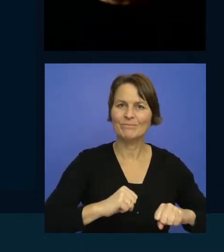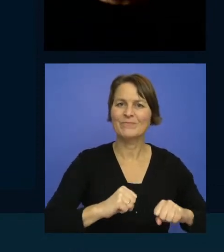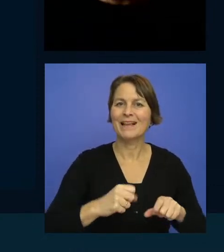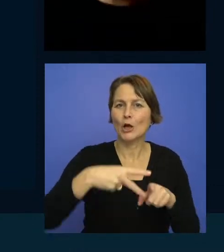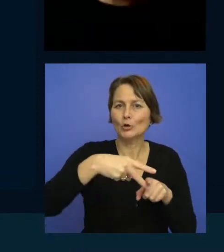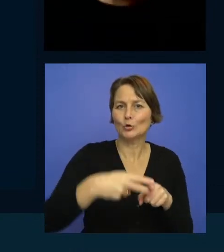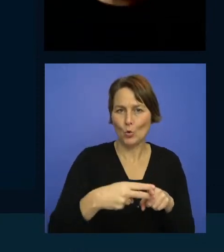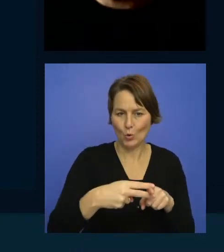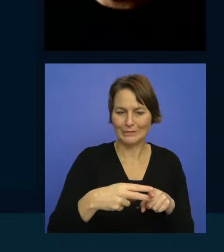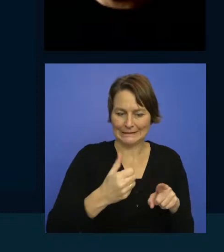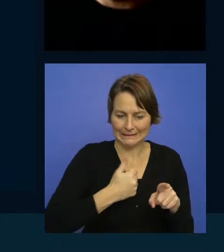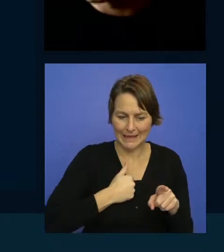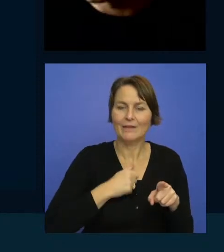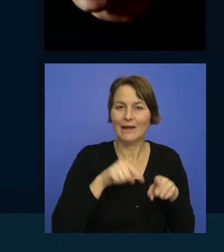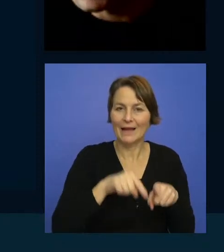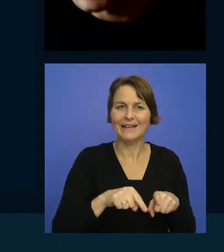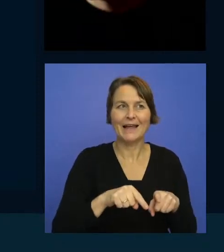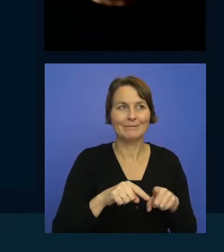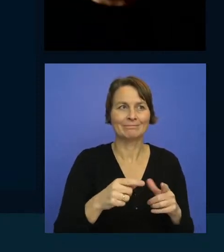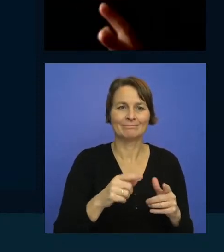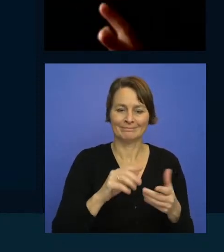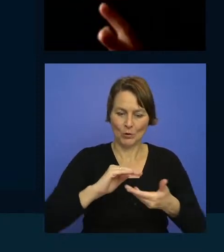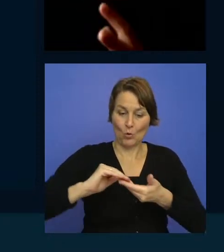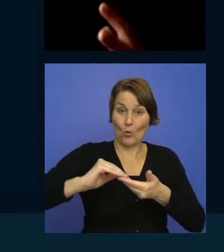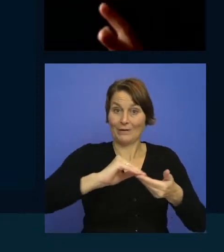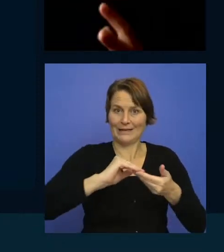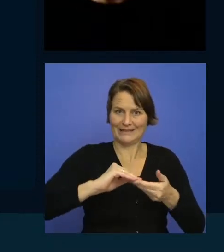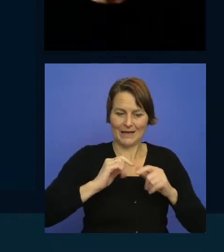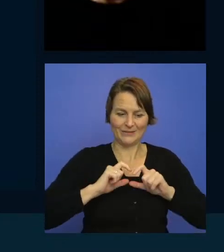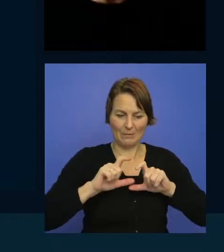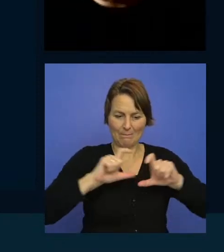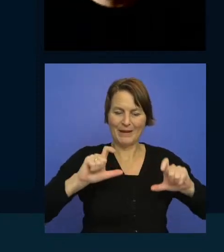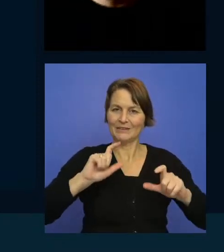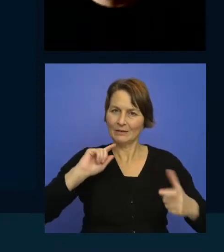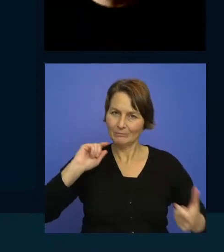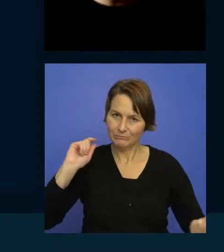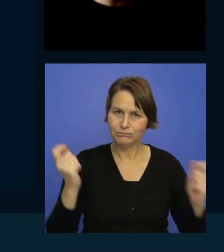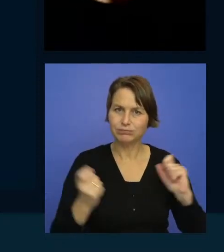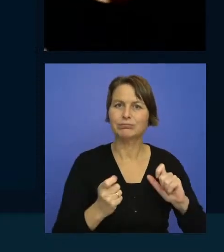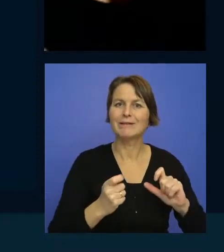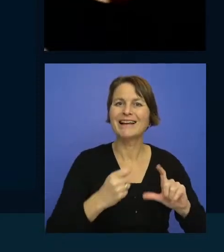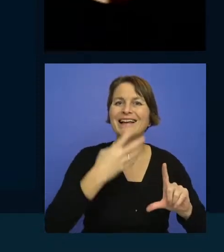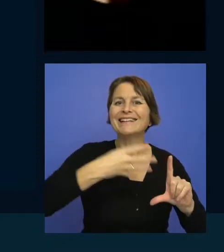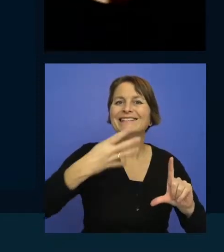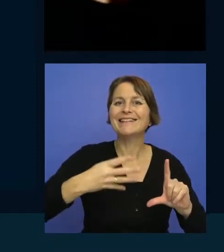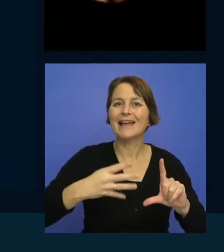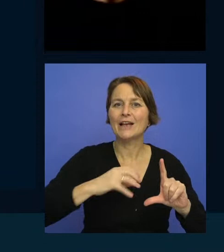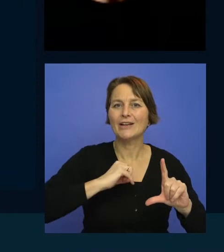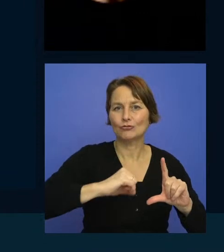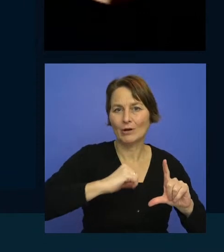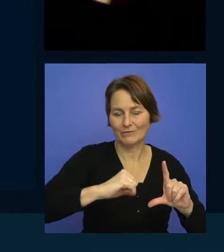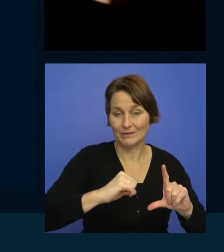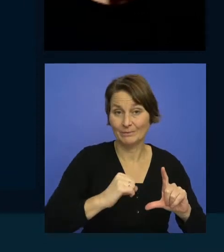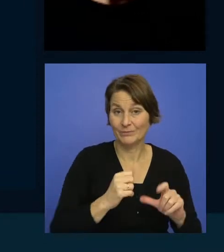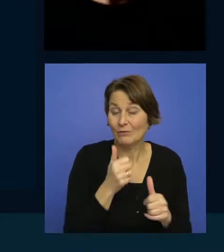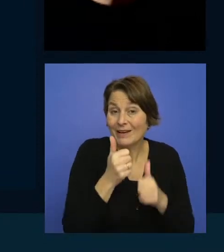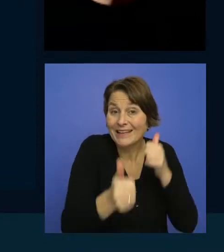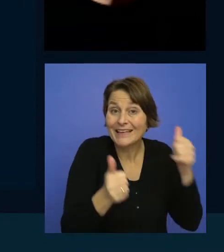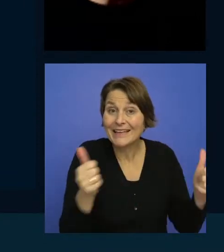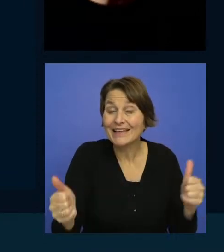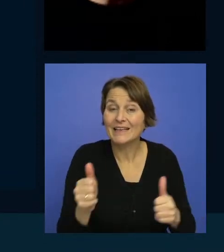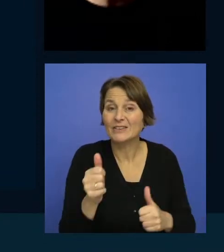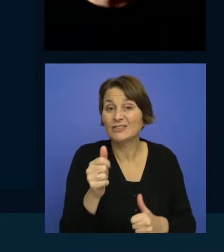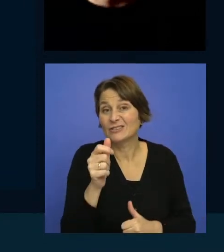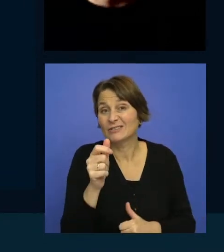a data-driven organization, right? So that's a key part. The other one, almost any customer you speak to in any industry